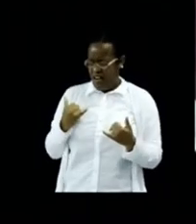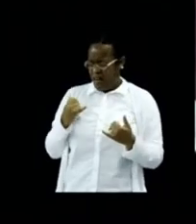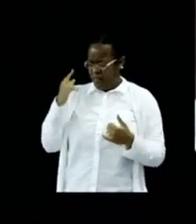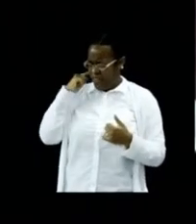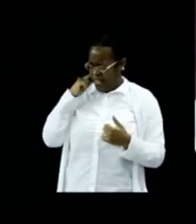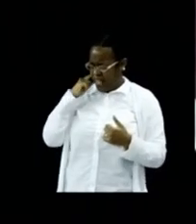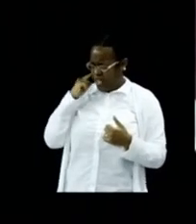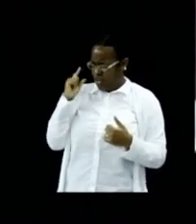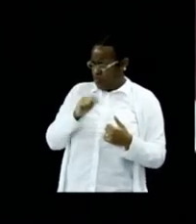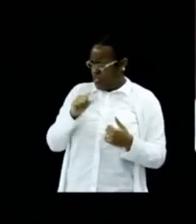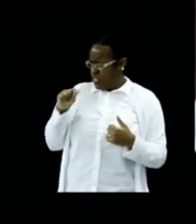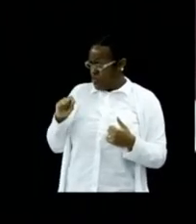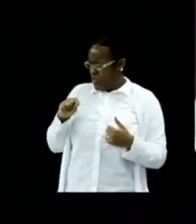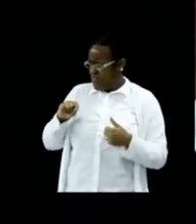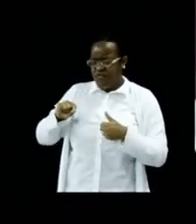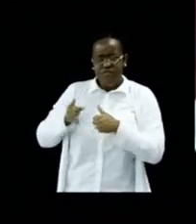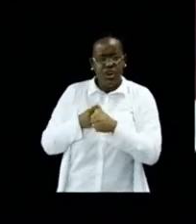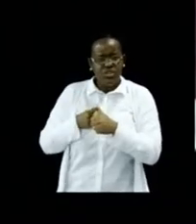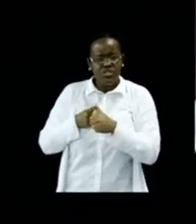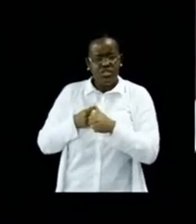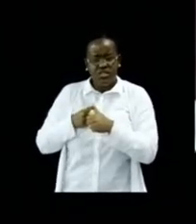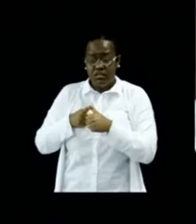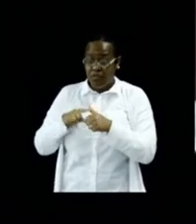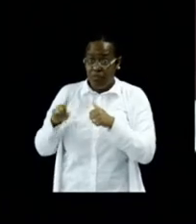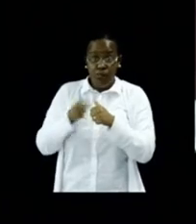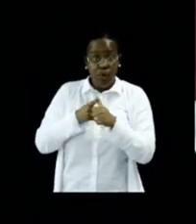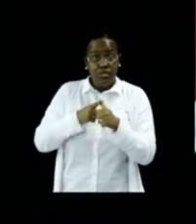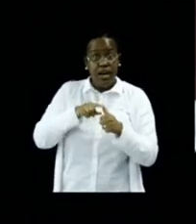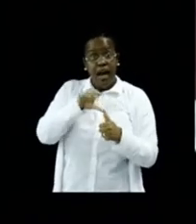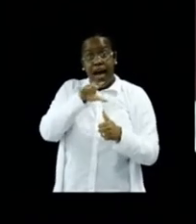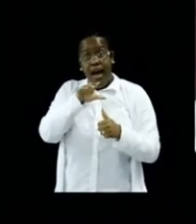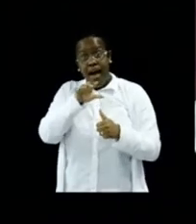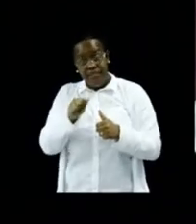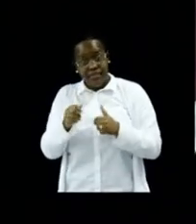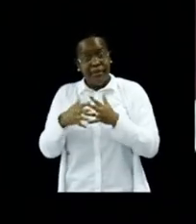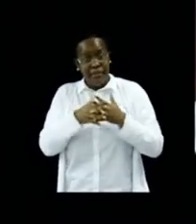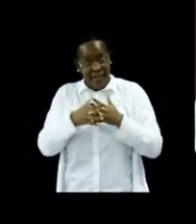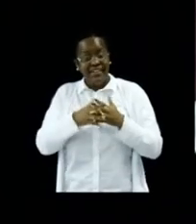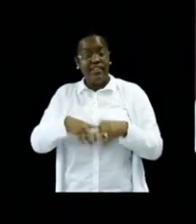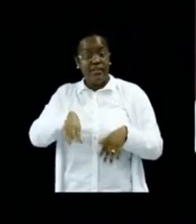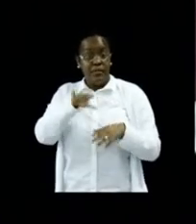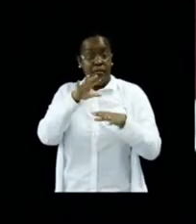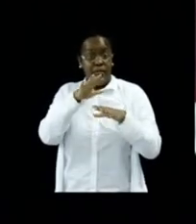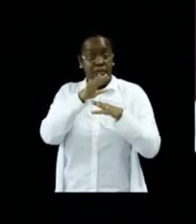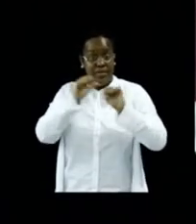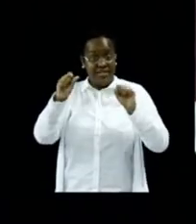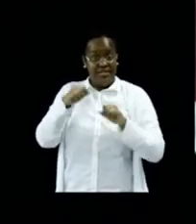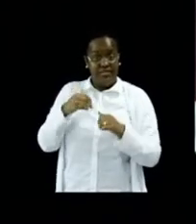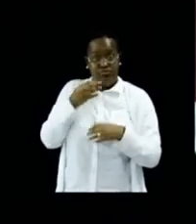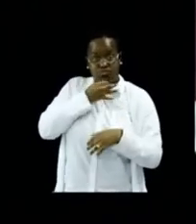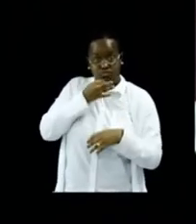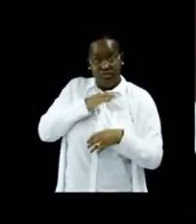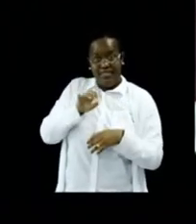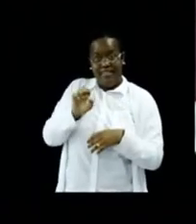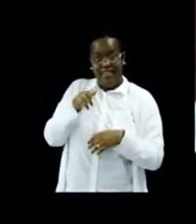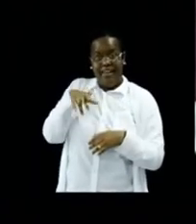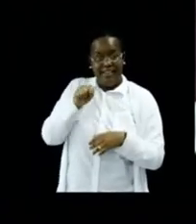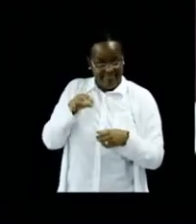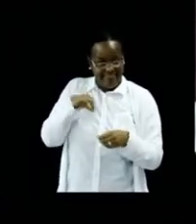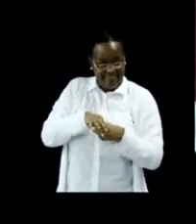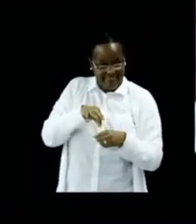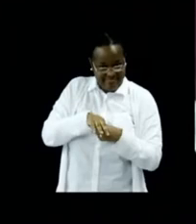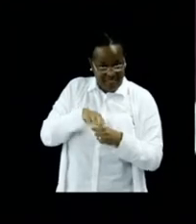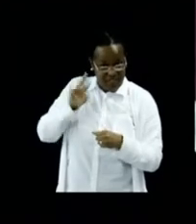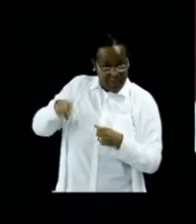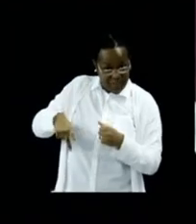saying first African American vice president elect, first CEO of